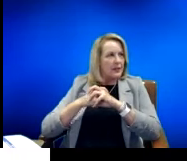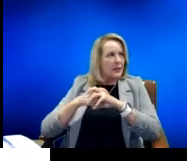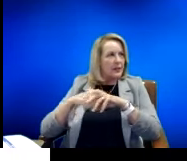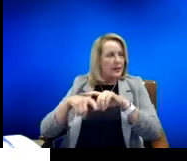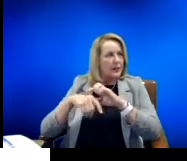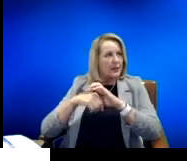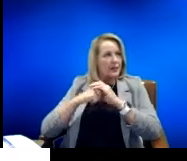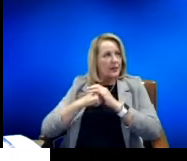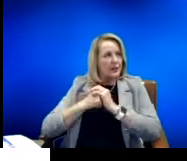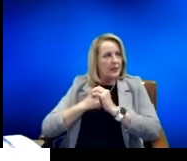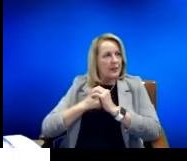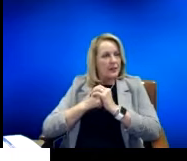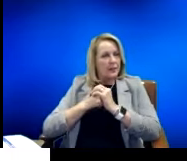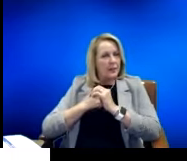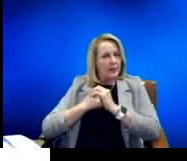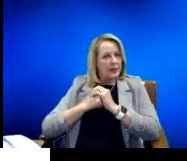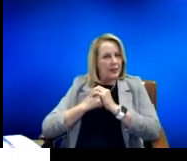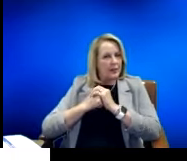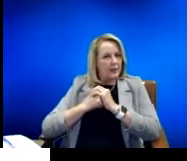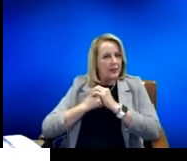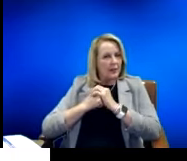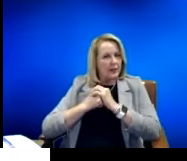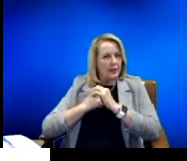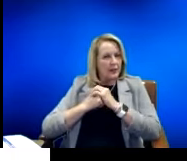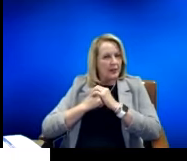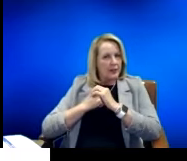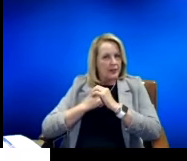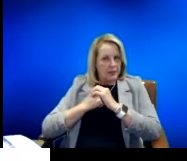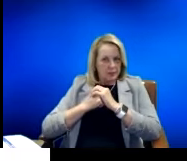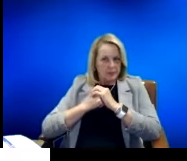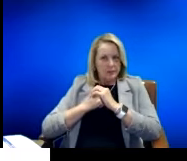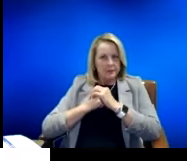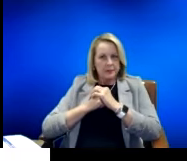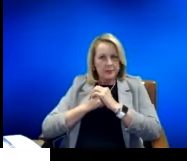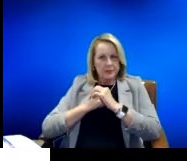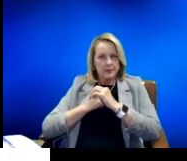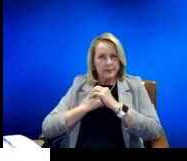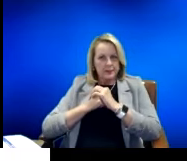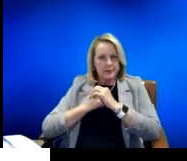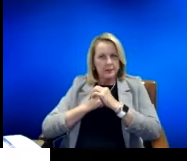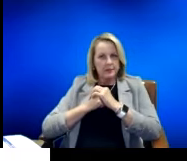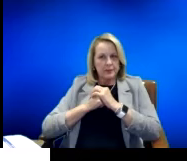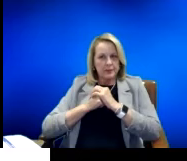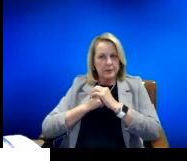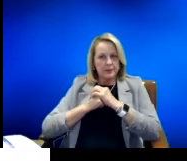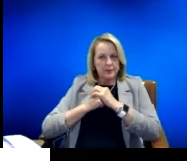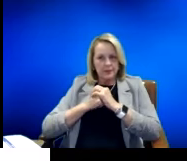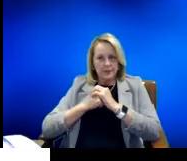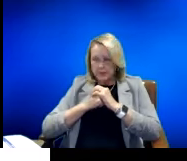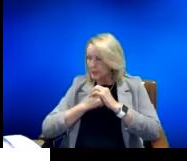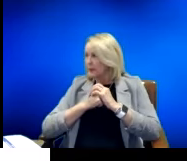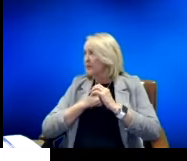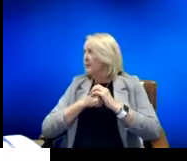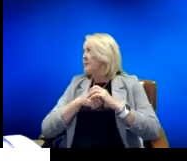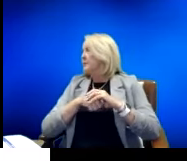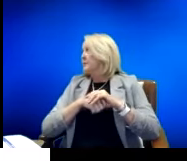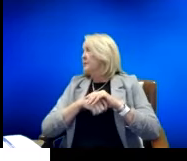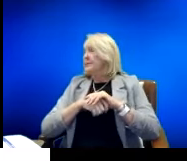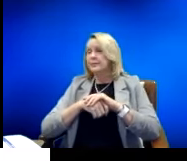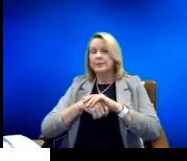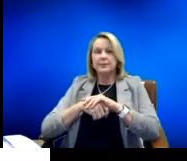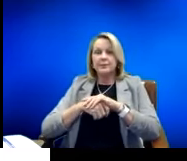So just for Anna to get in touch with you, just email this customer service email address that's on the screen. Is that right? You